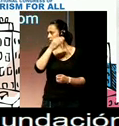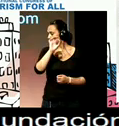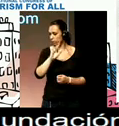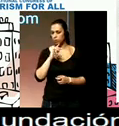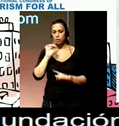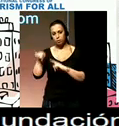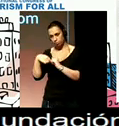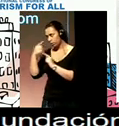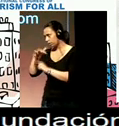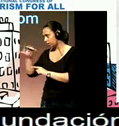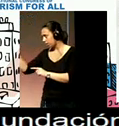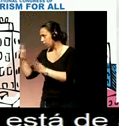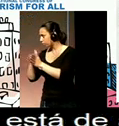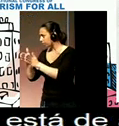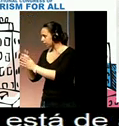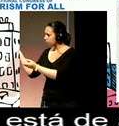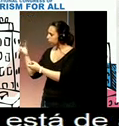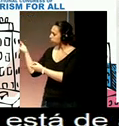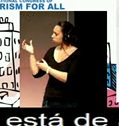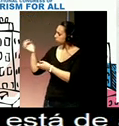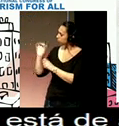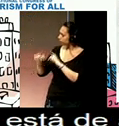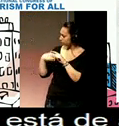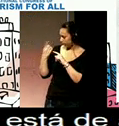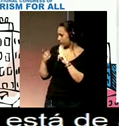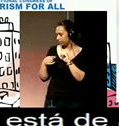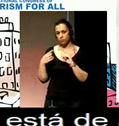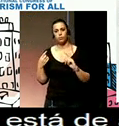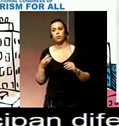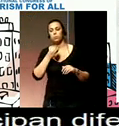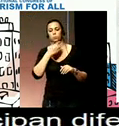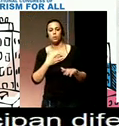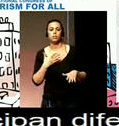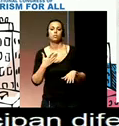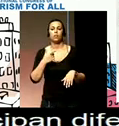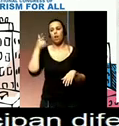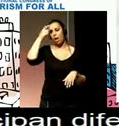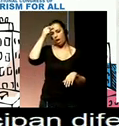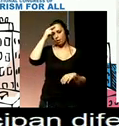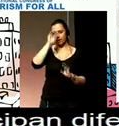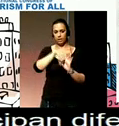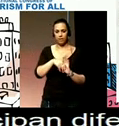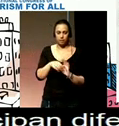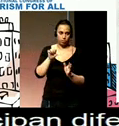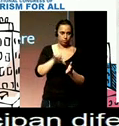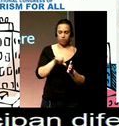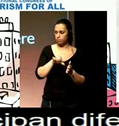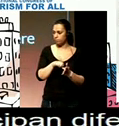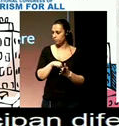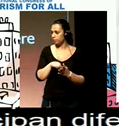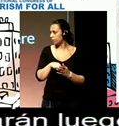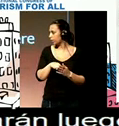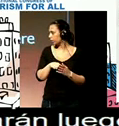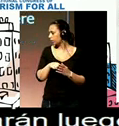on it. Vigo, Trin, Luca, Avila in Spain. Well,